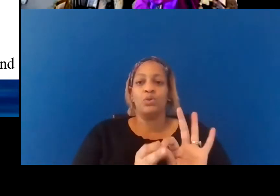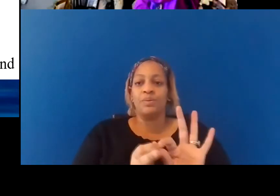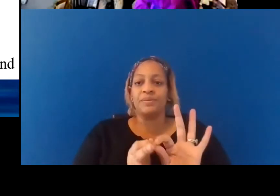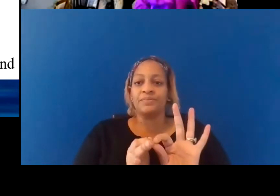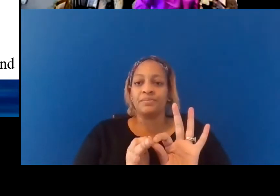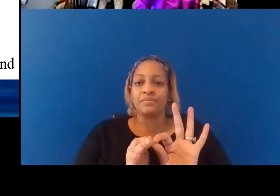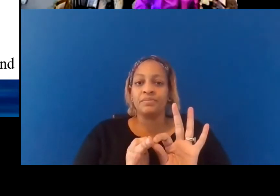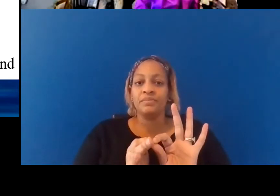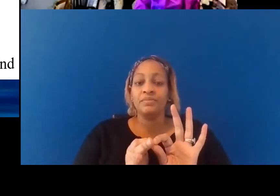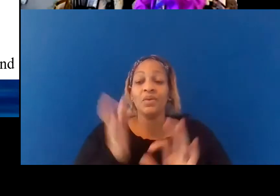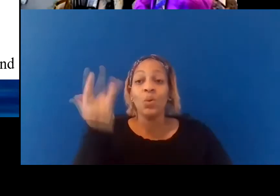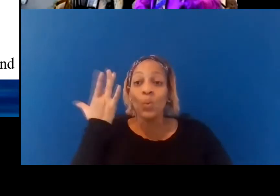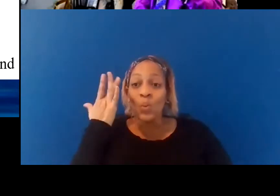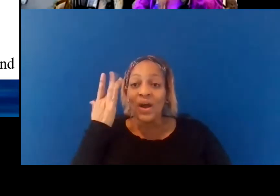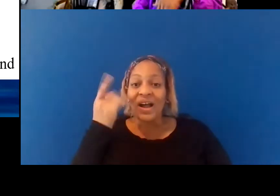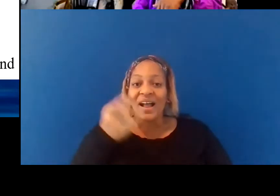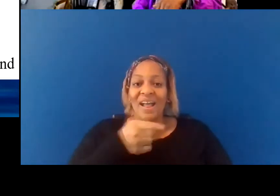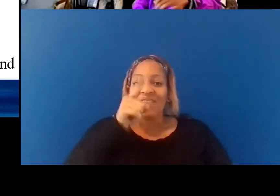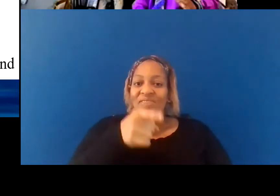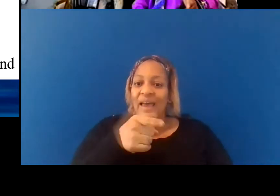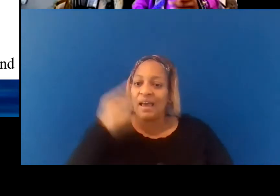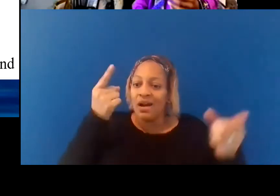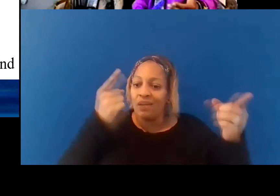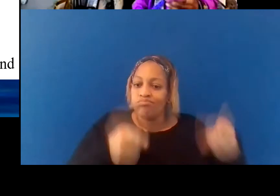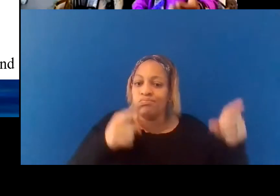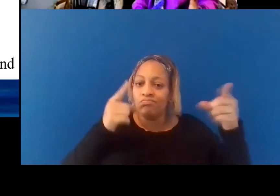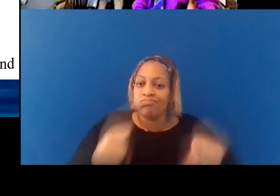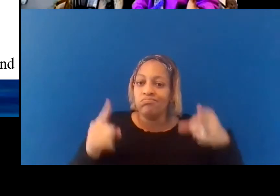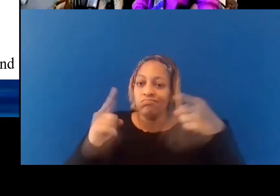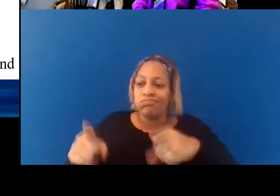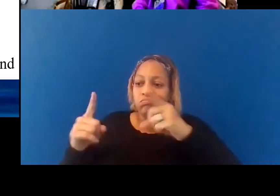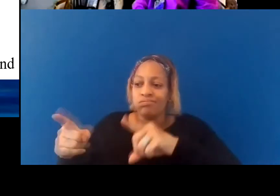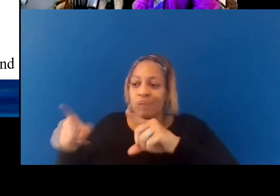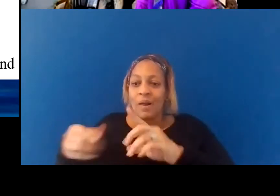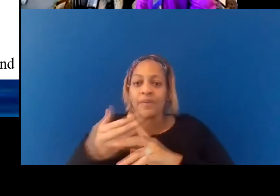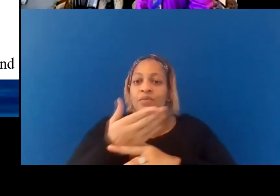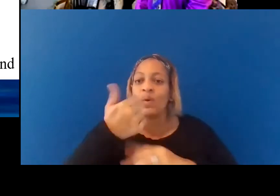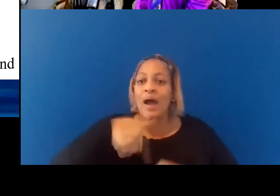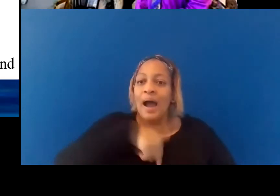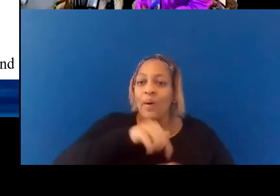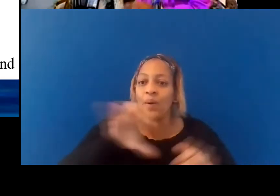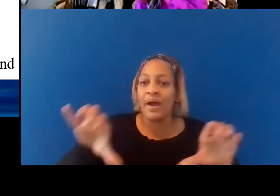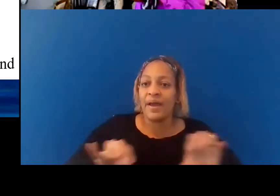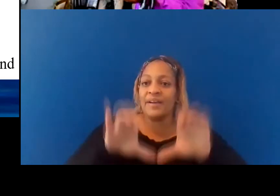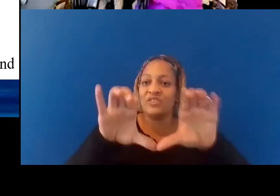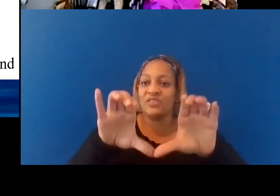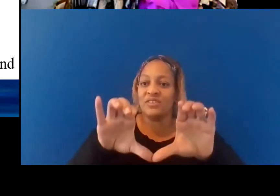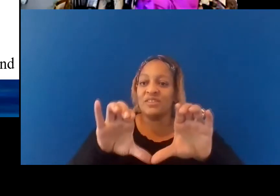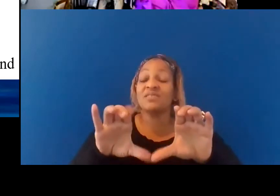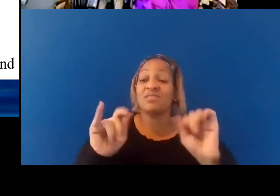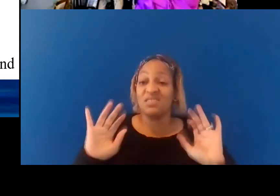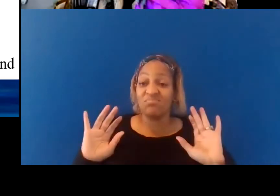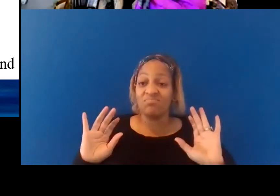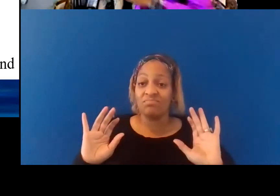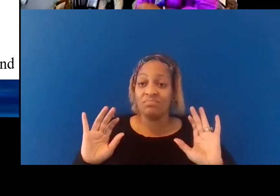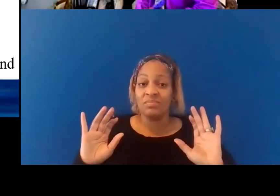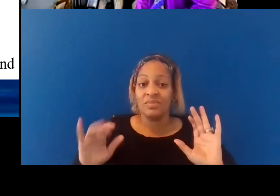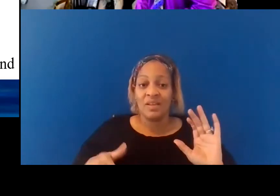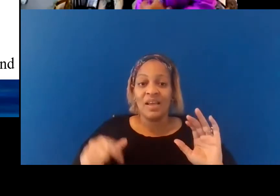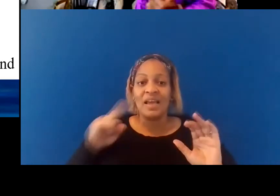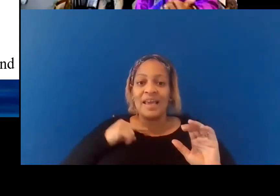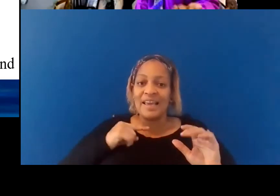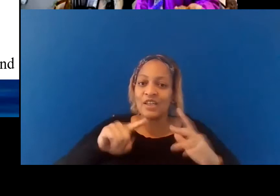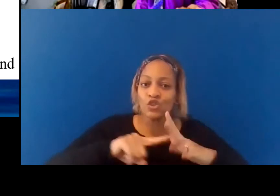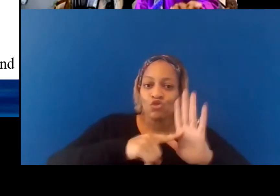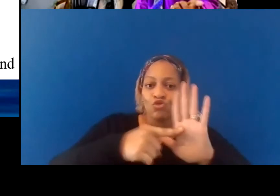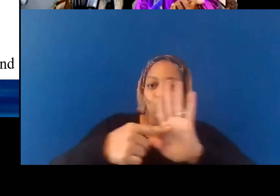Because it acts through our actions, because there is only it acting. It wills through our